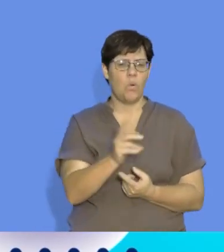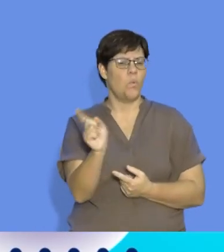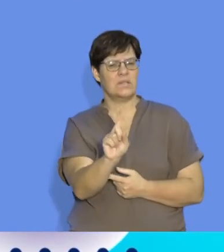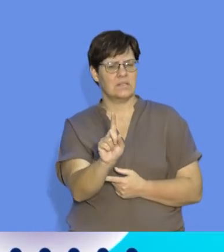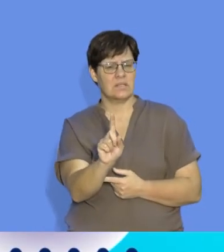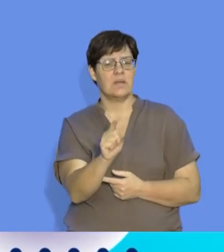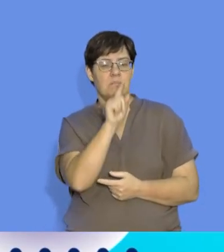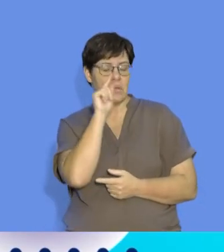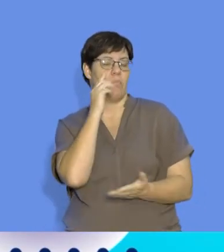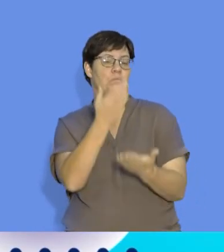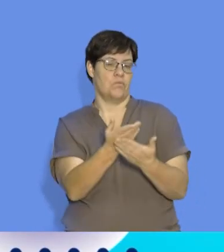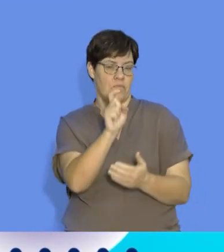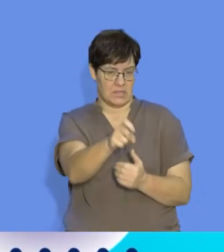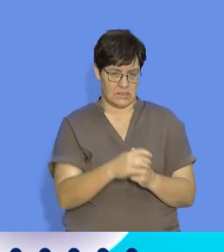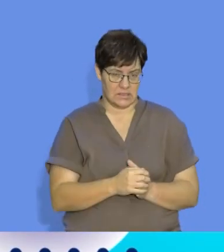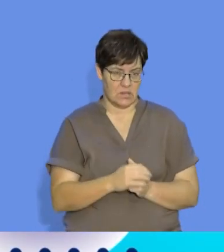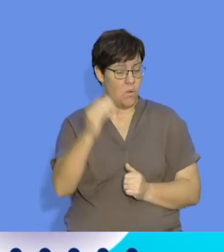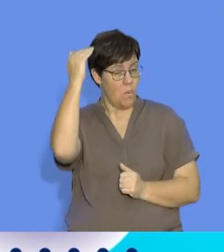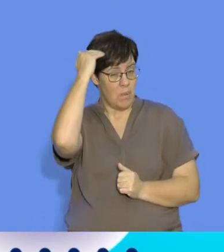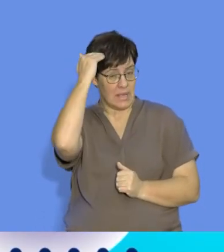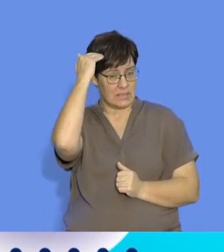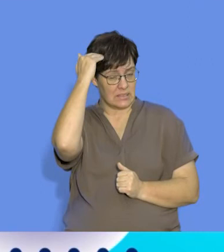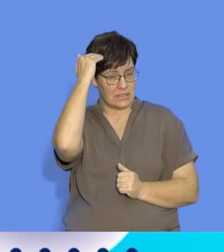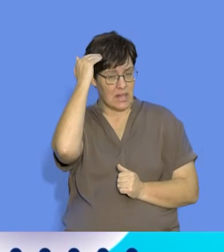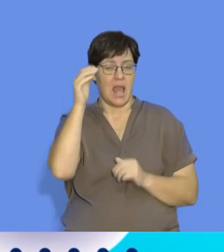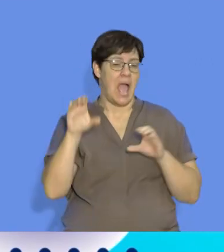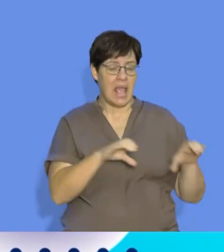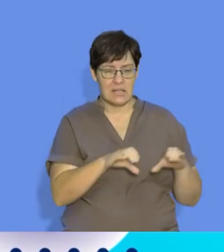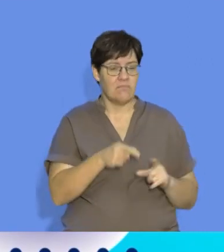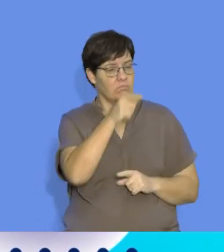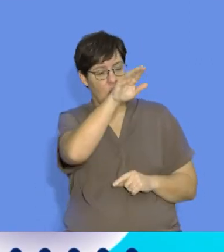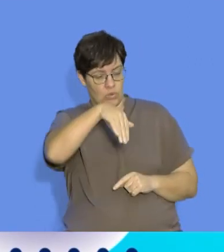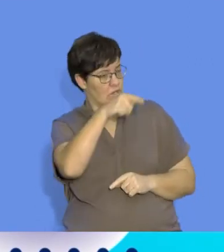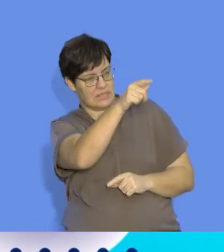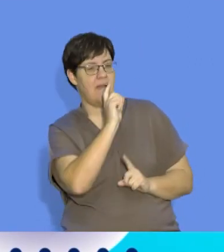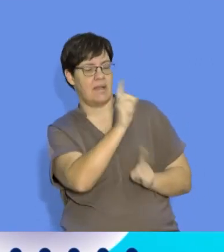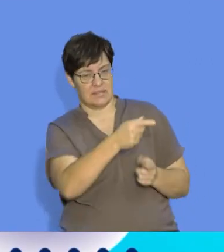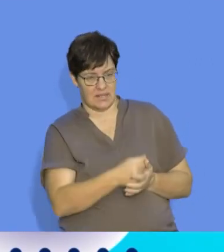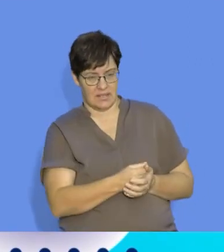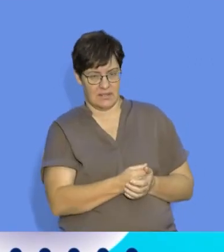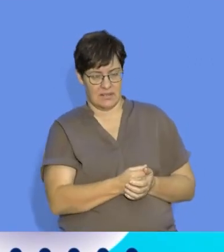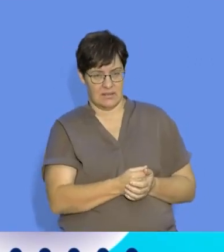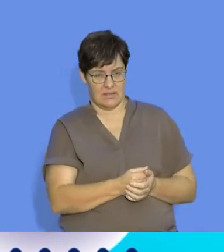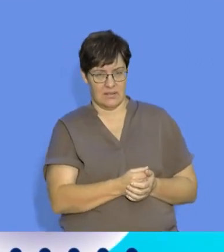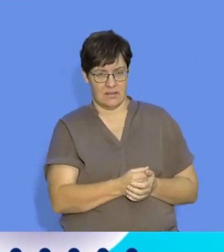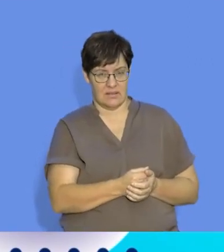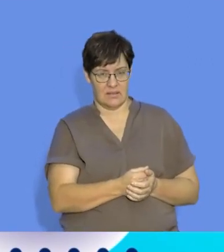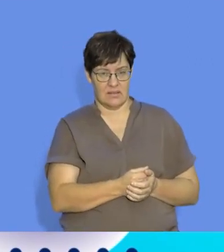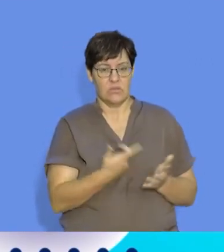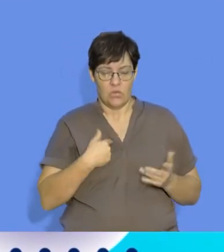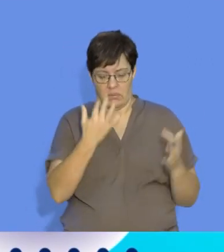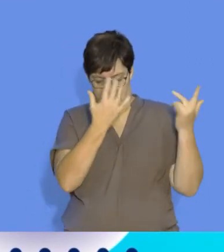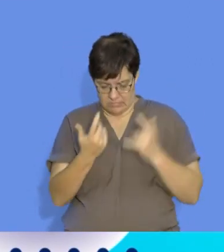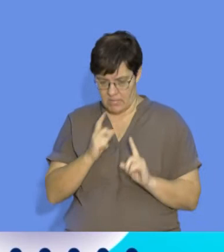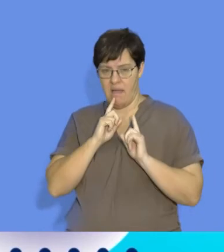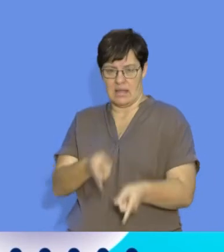show something means you need to prove. So, in your mind, you are acting as though, or you are trying to imagine it as though you don't know